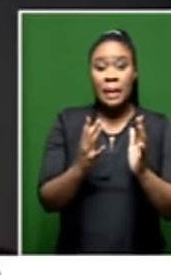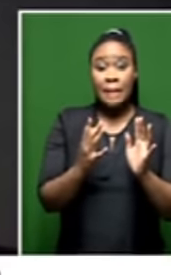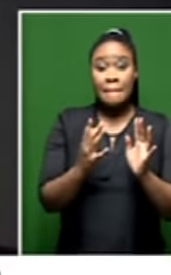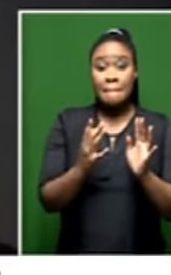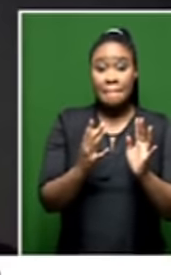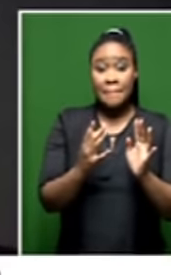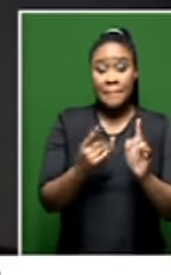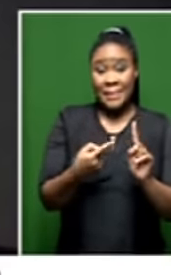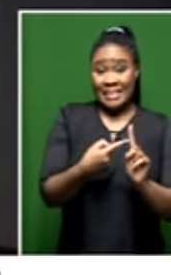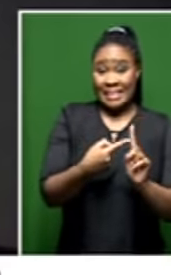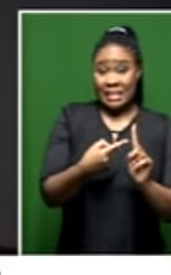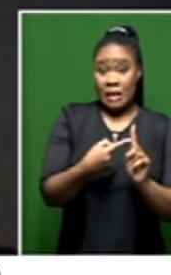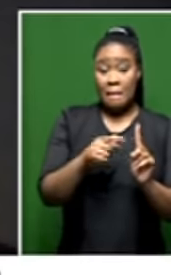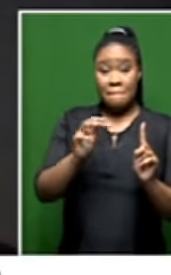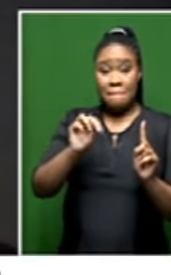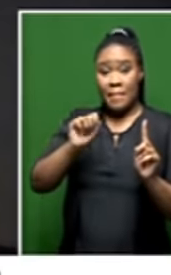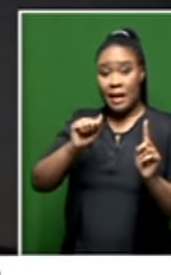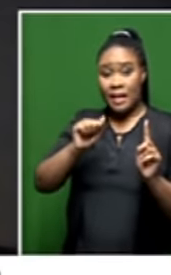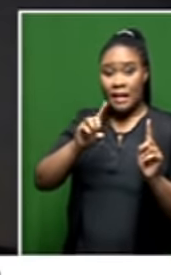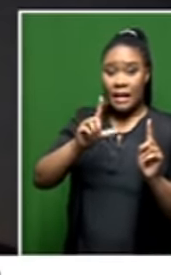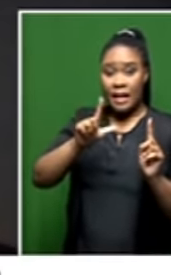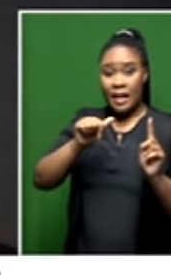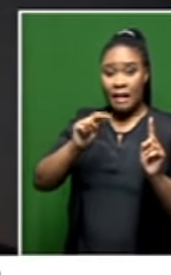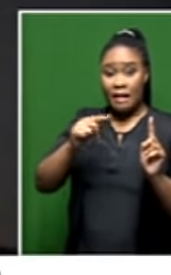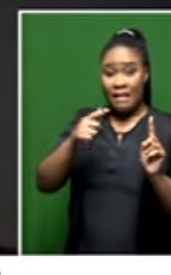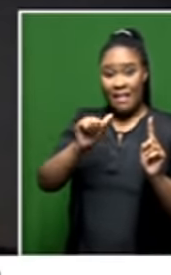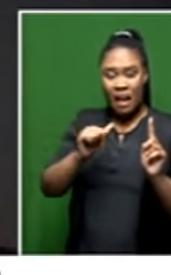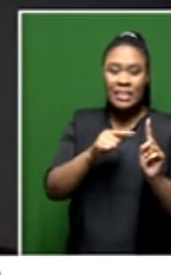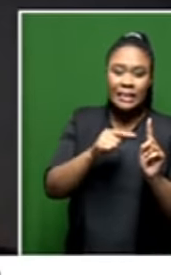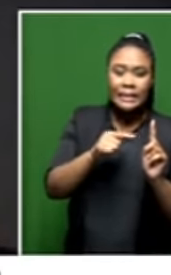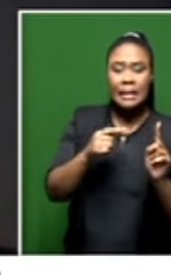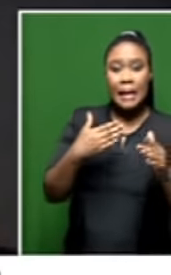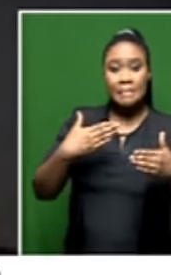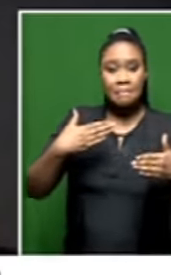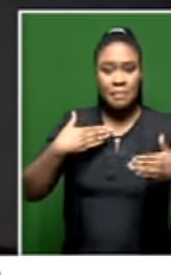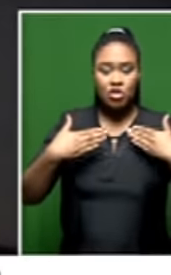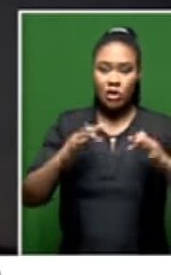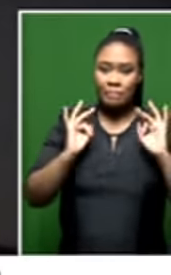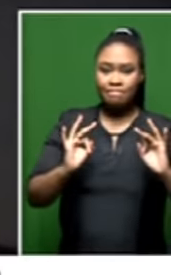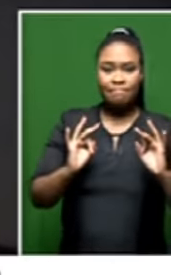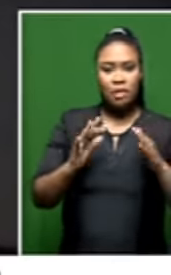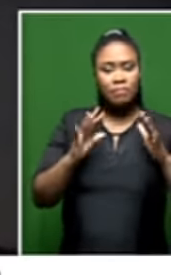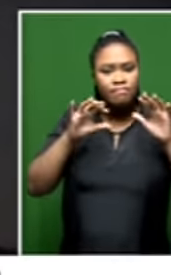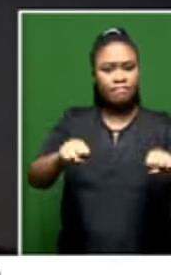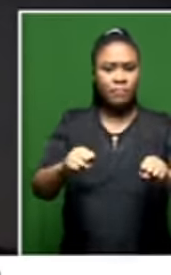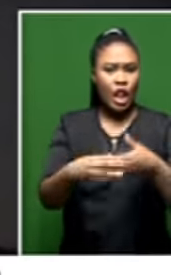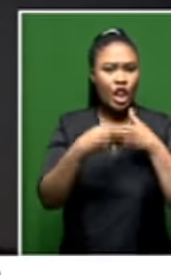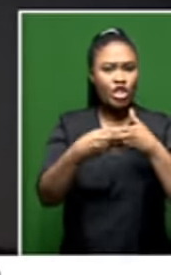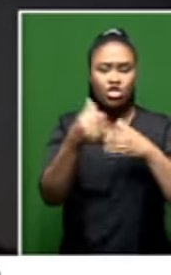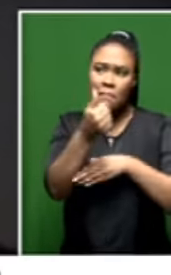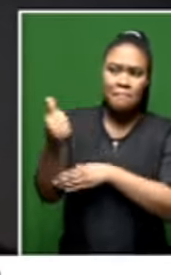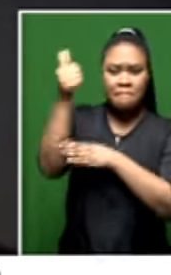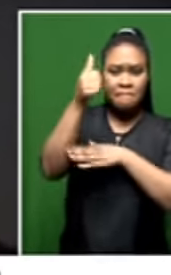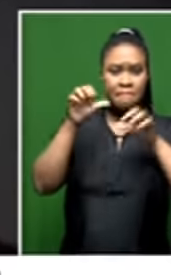unknown quality as far as the more administrative side is, in that he's not held many formal leadership positions within the